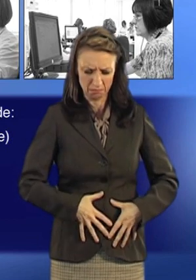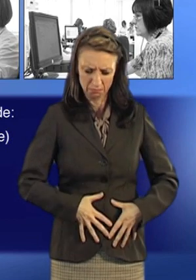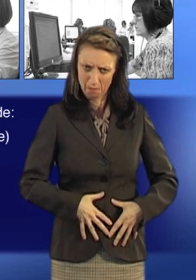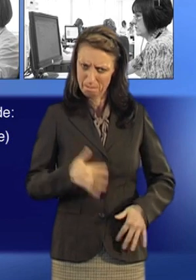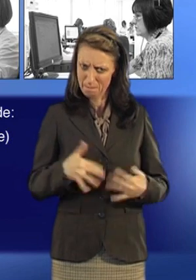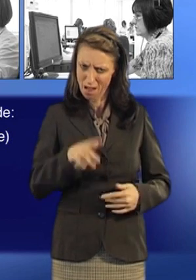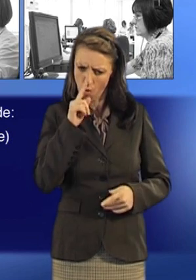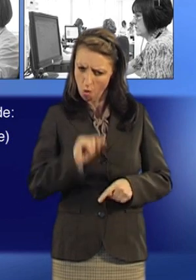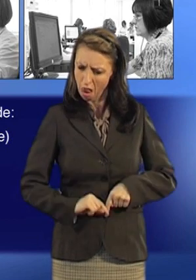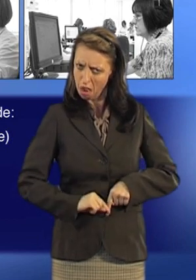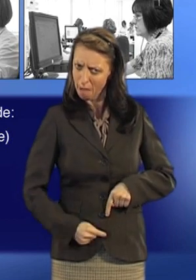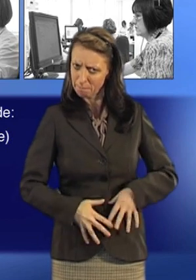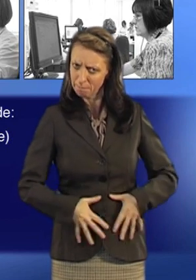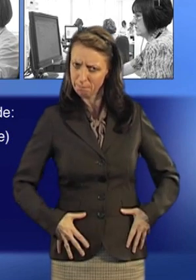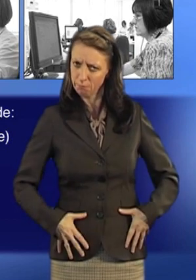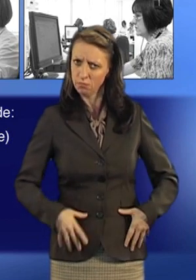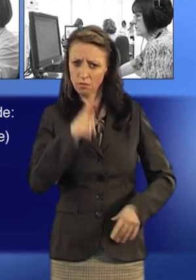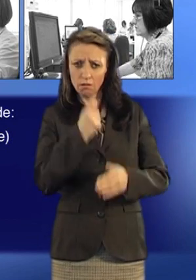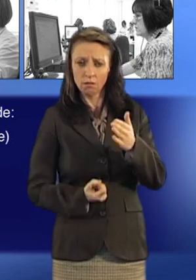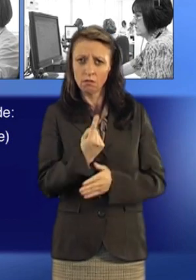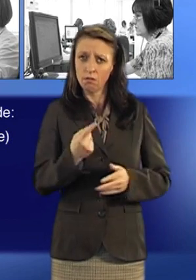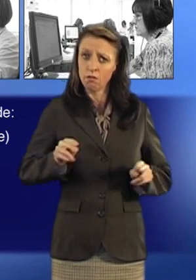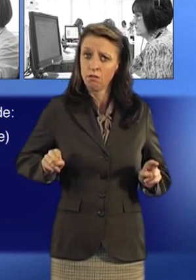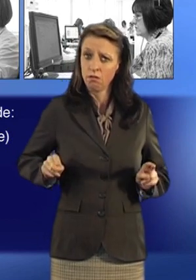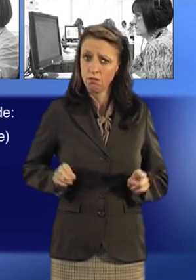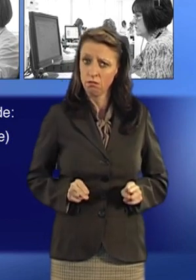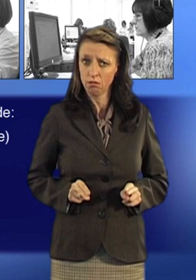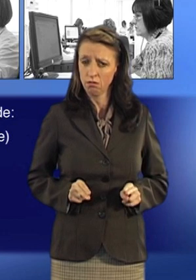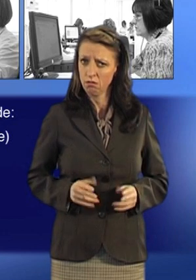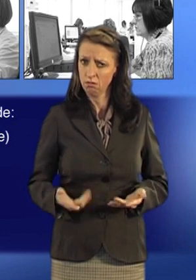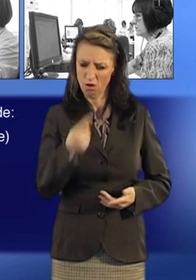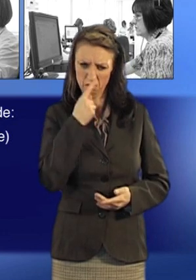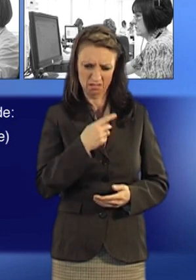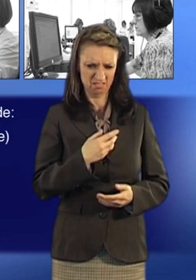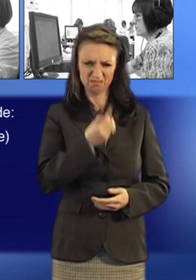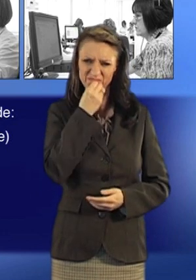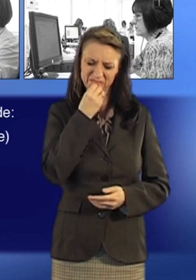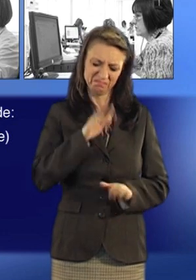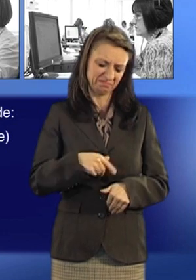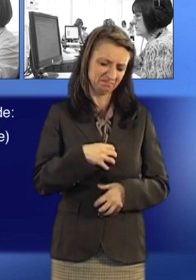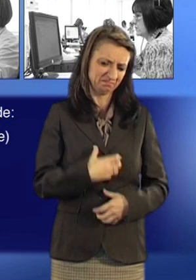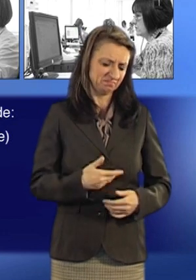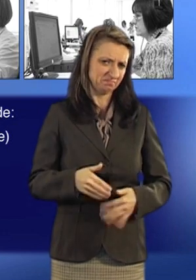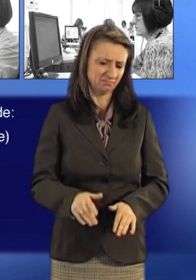of bowel habit, pain or lump in the abdomen, unplanned weight